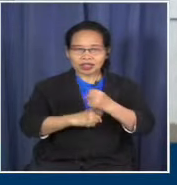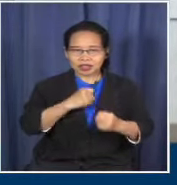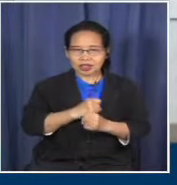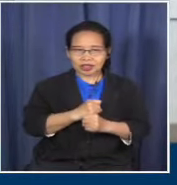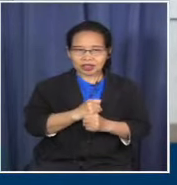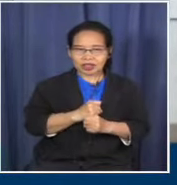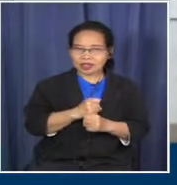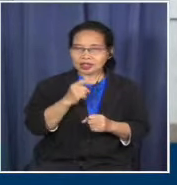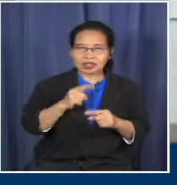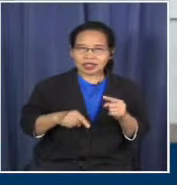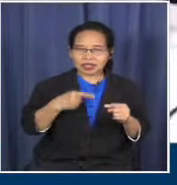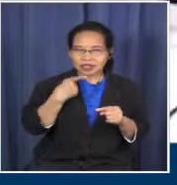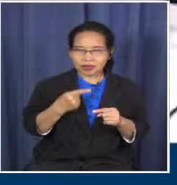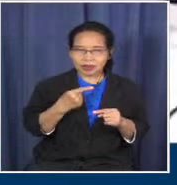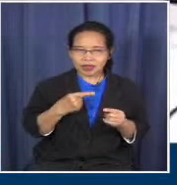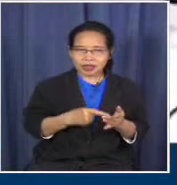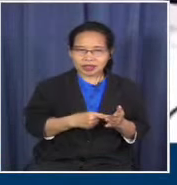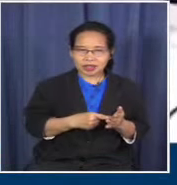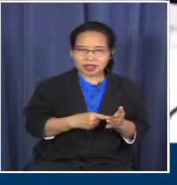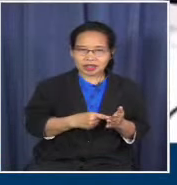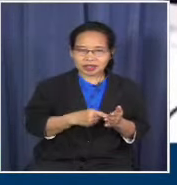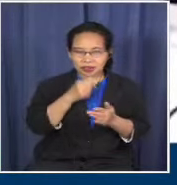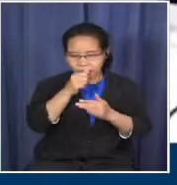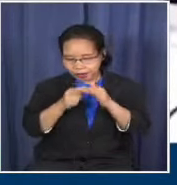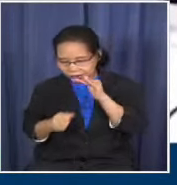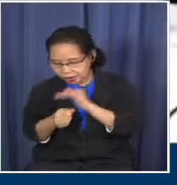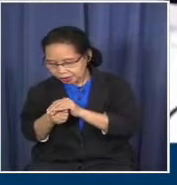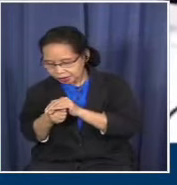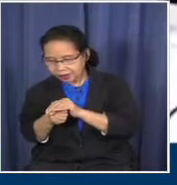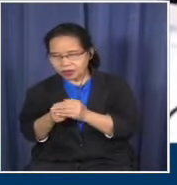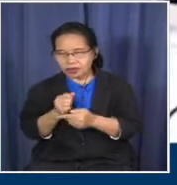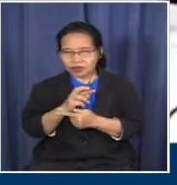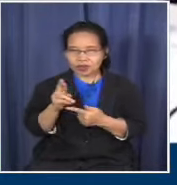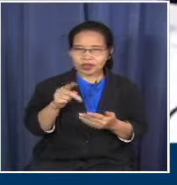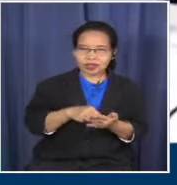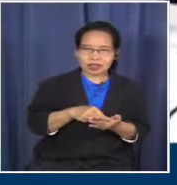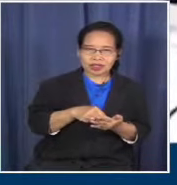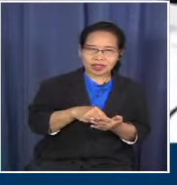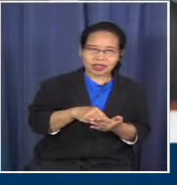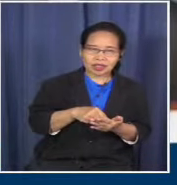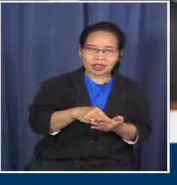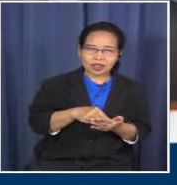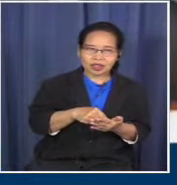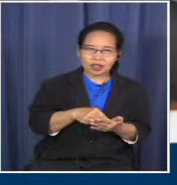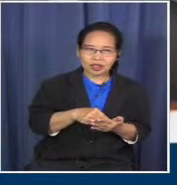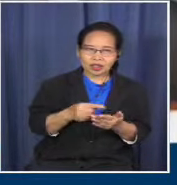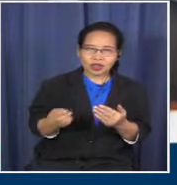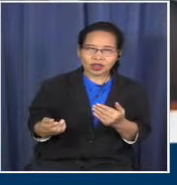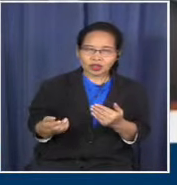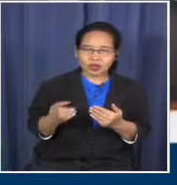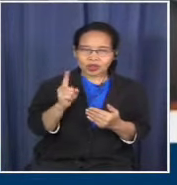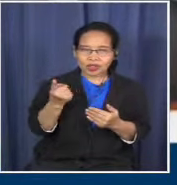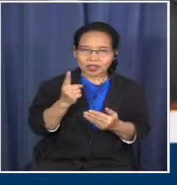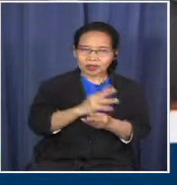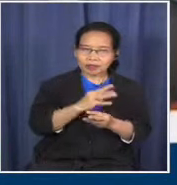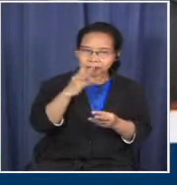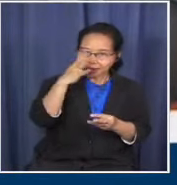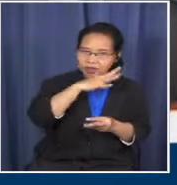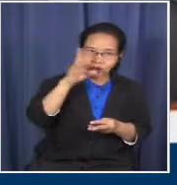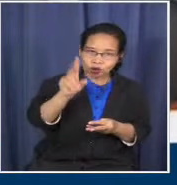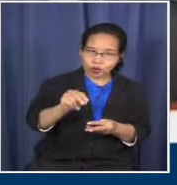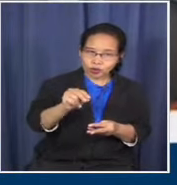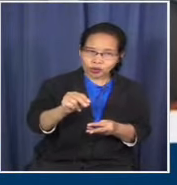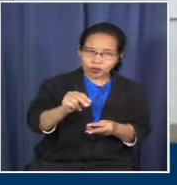of manuscripts of the Bible that are almost 2,000 years old. So you cannot say this is a conspiracy or